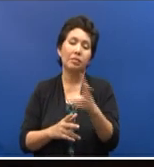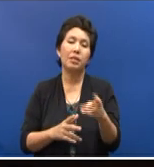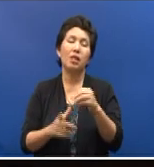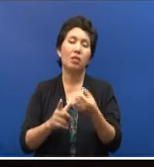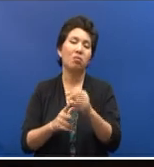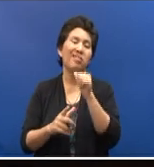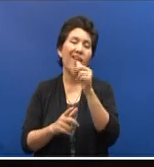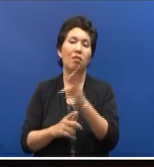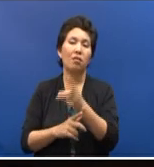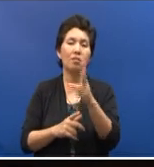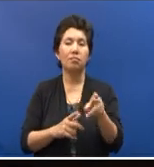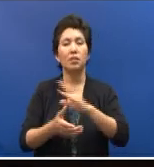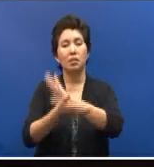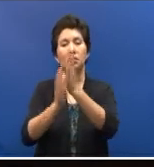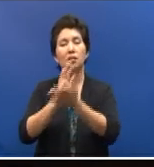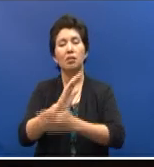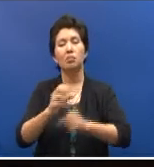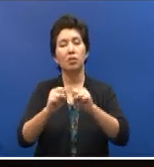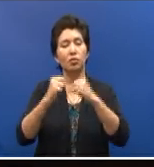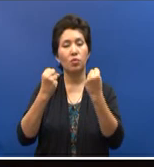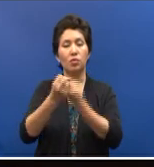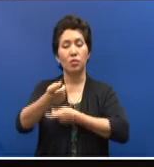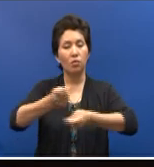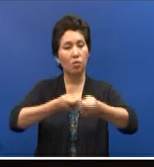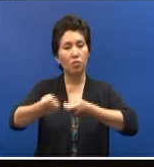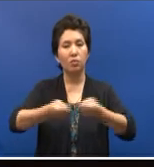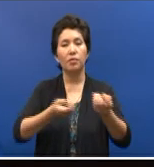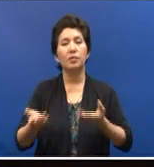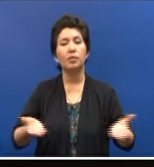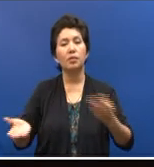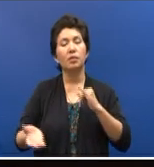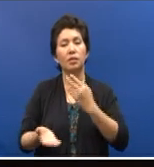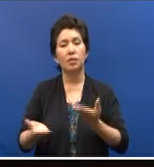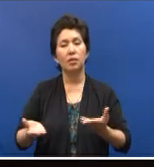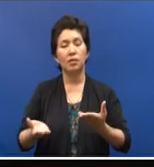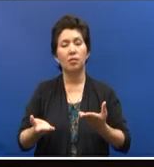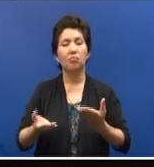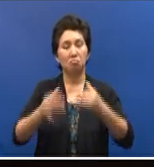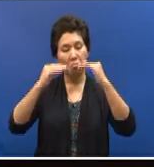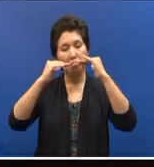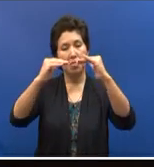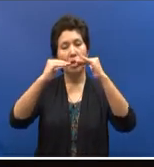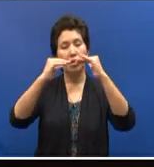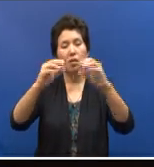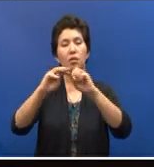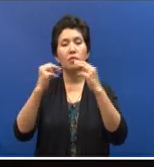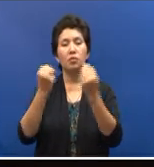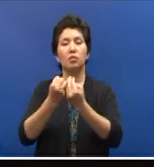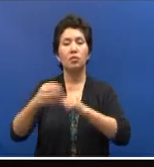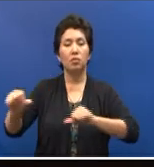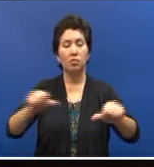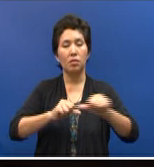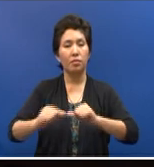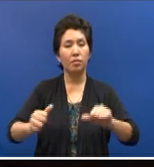what is meant by social control here is to maintain the social order. Okay,